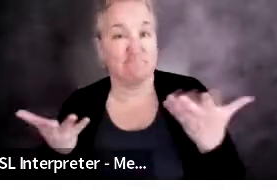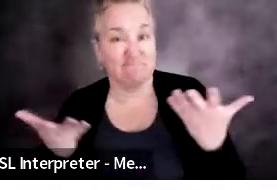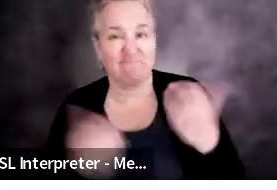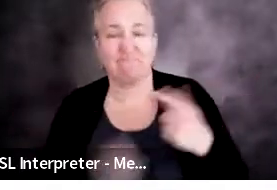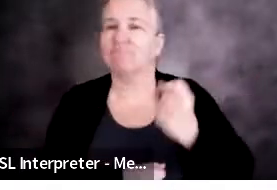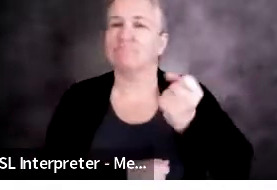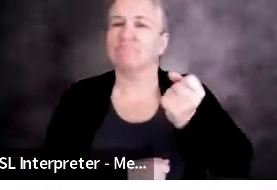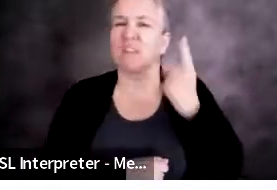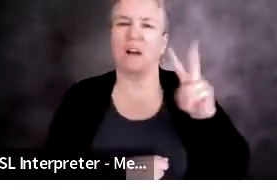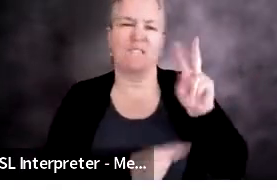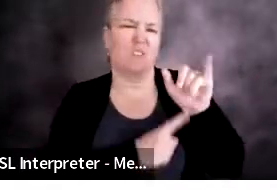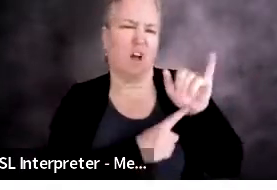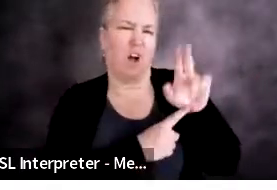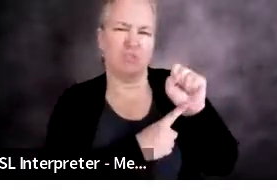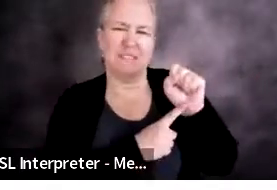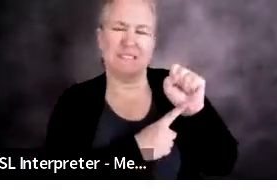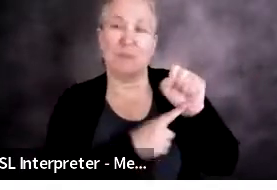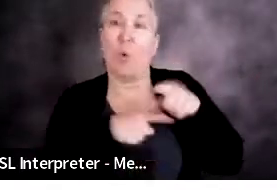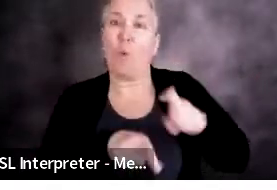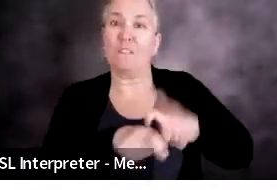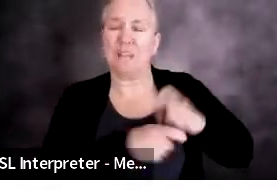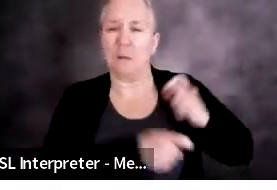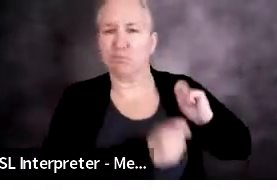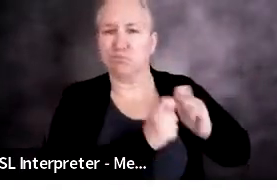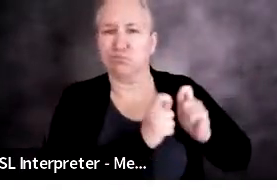how viruses change over time,